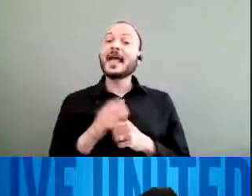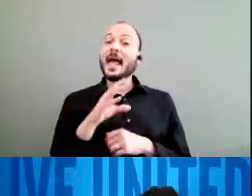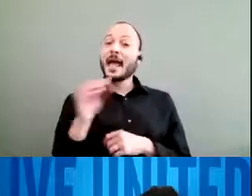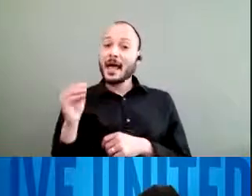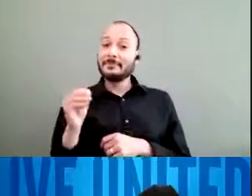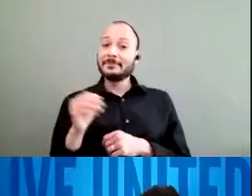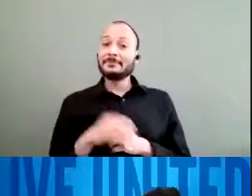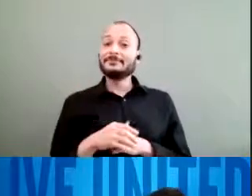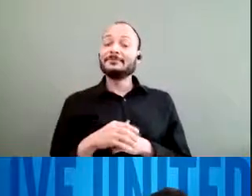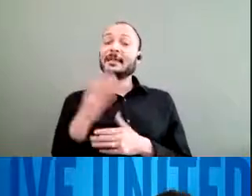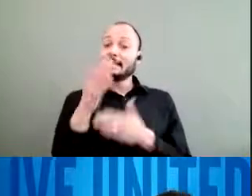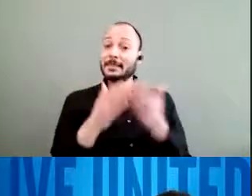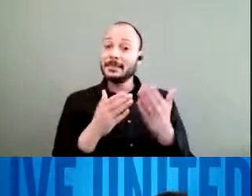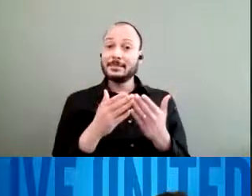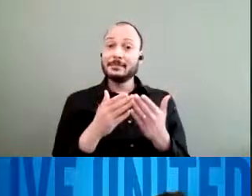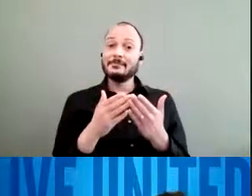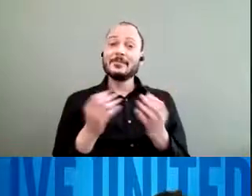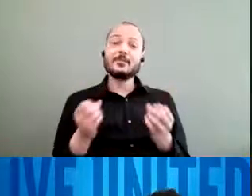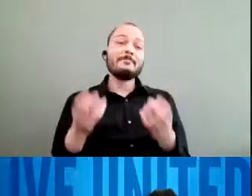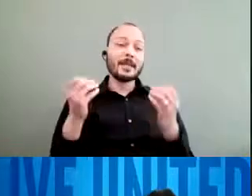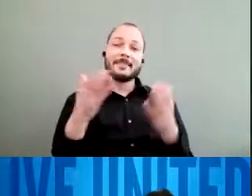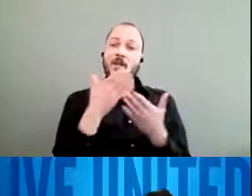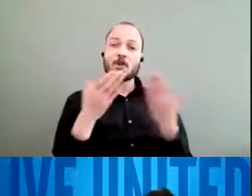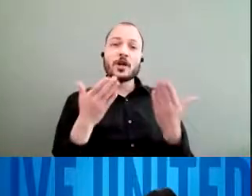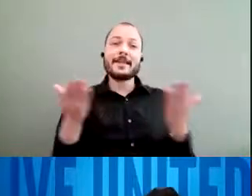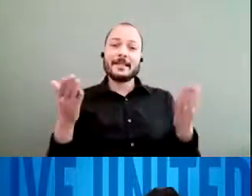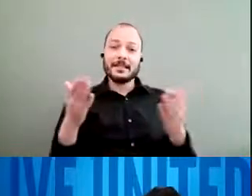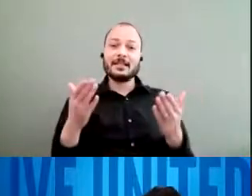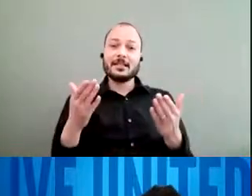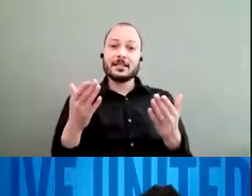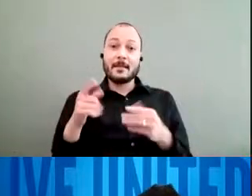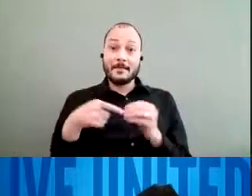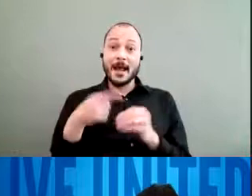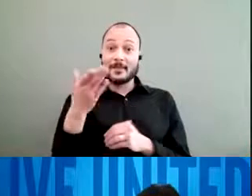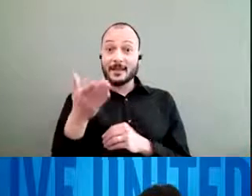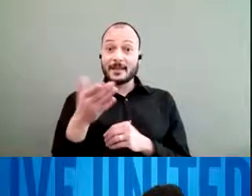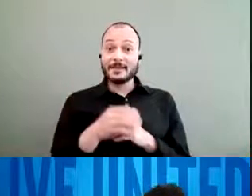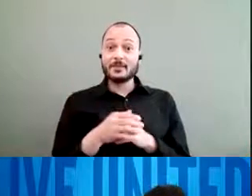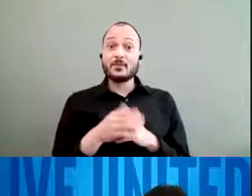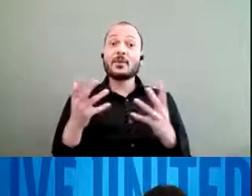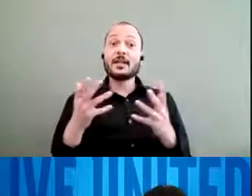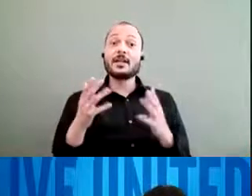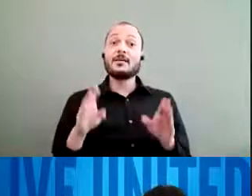Some of the things about this one that it provides, if you go to the next slide, is